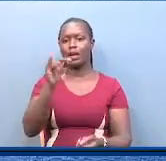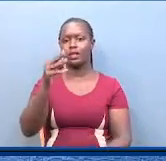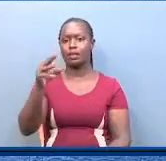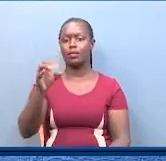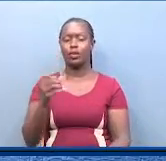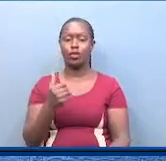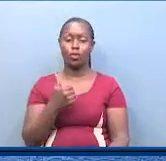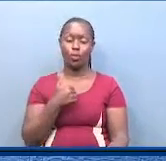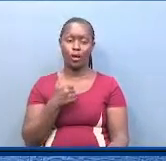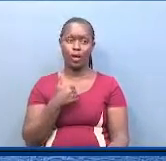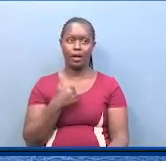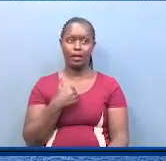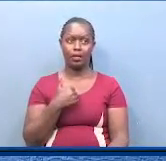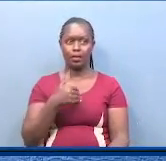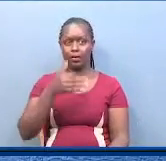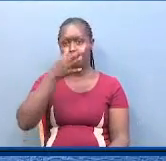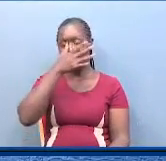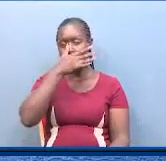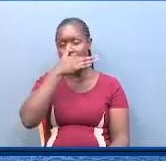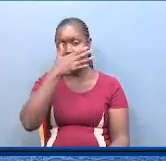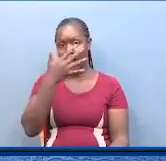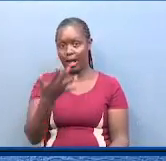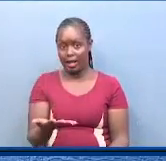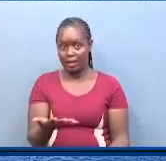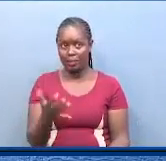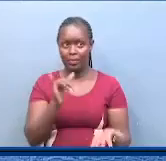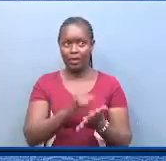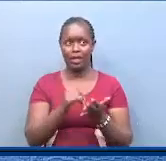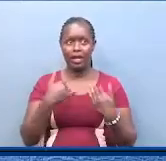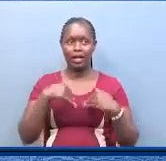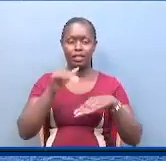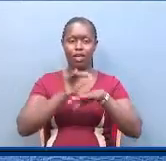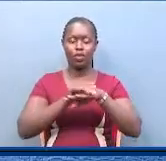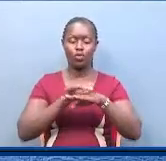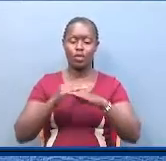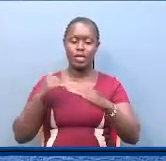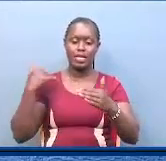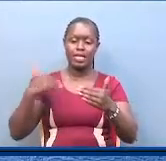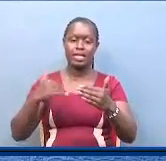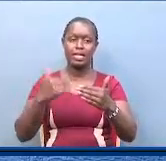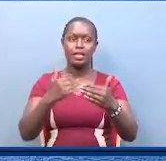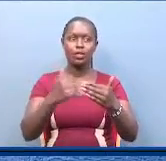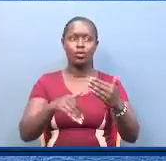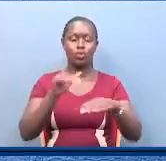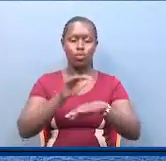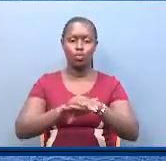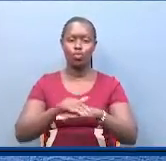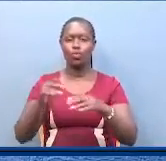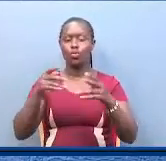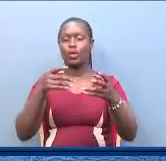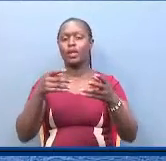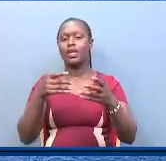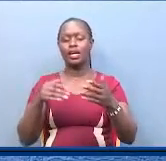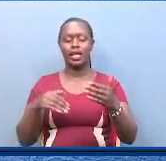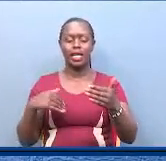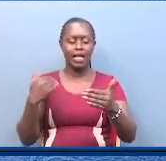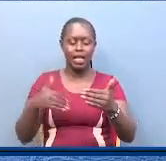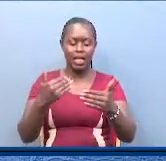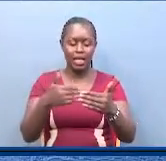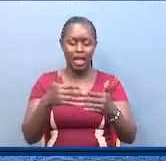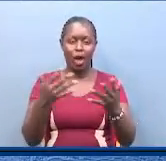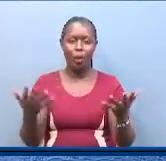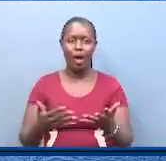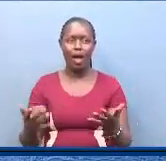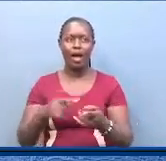is this lie that she has a good record. Good record doing where, when? You understand? We have